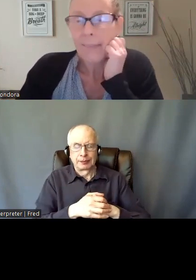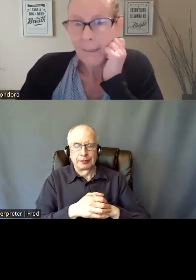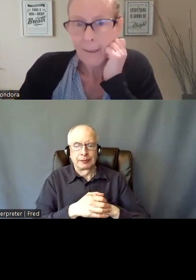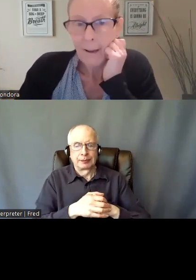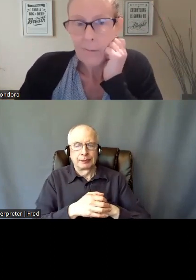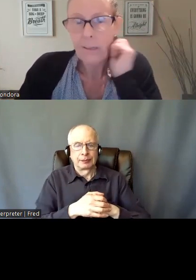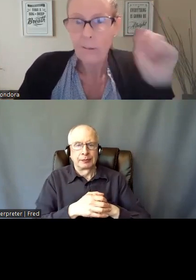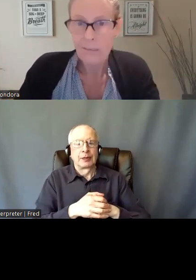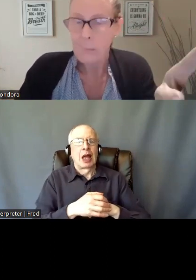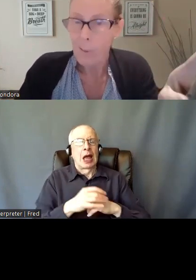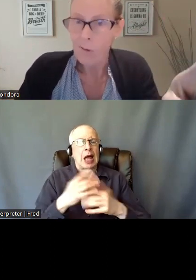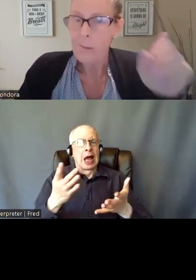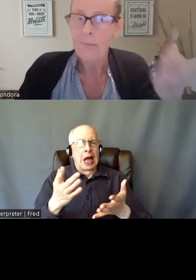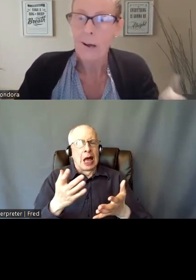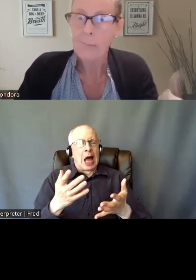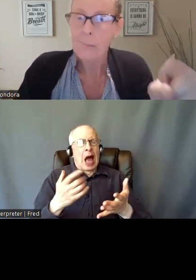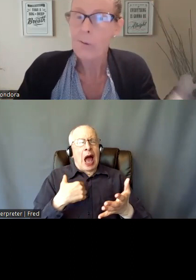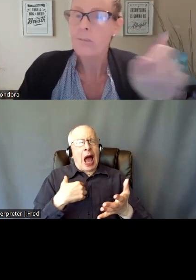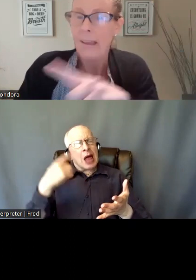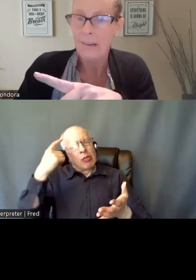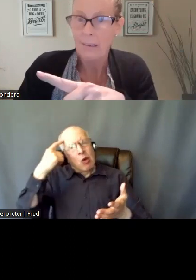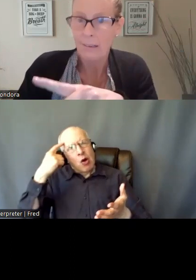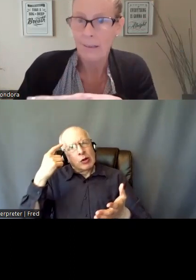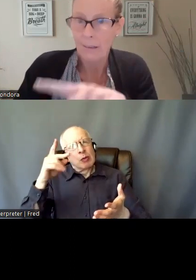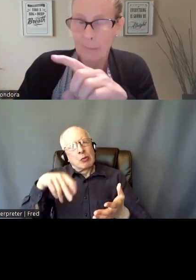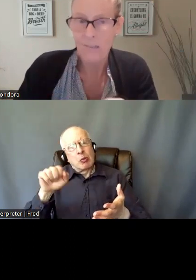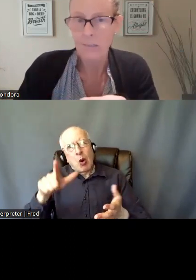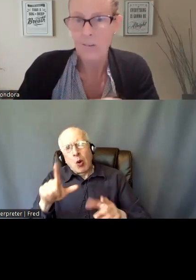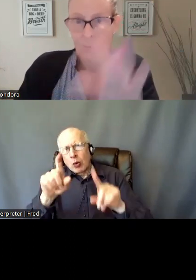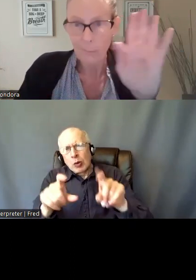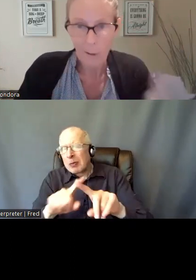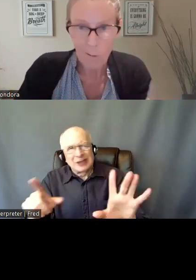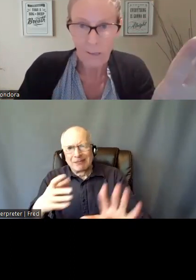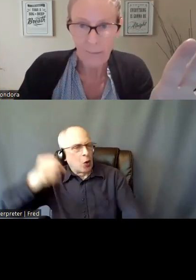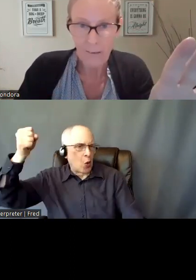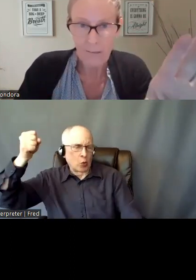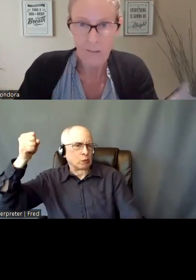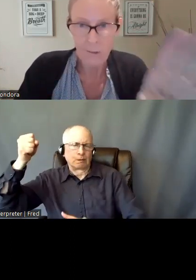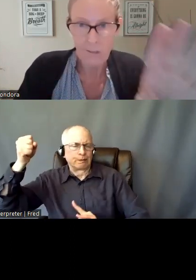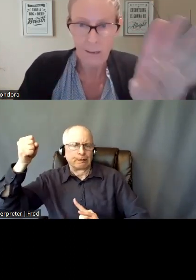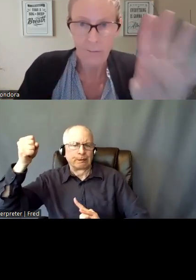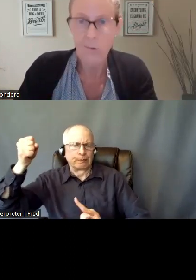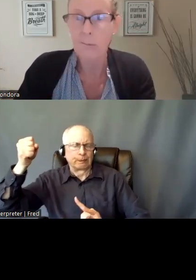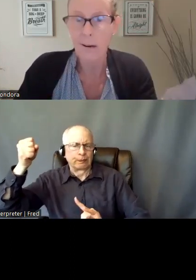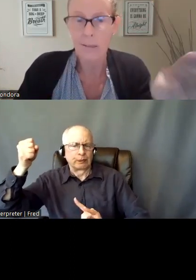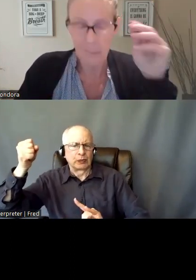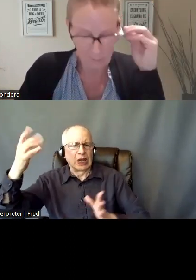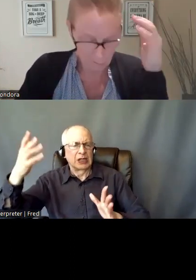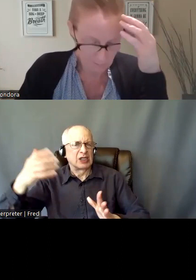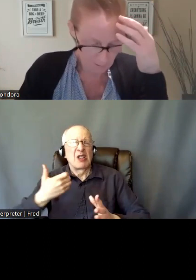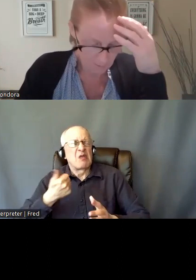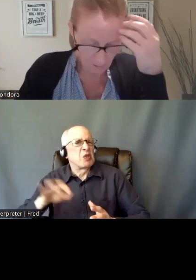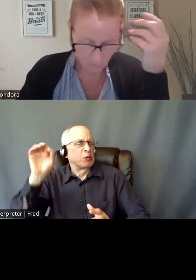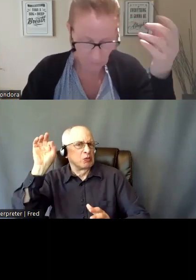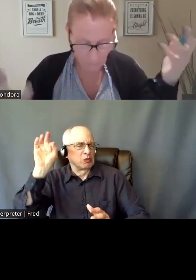So I think I was going to do this as a poll, but we have a couple of polls later in the presentation. So I'm going to hold on this and just say a few remarks about